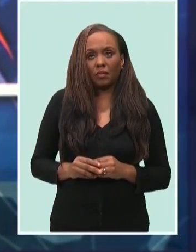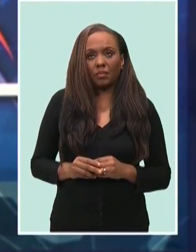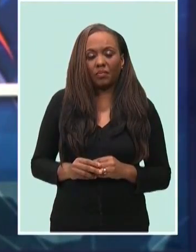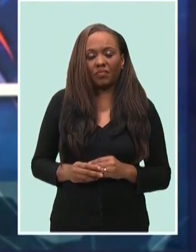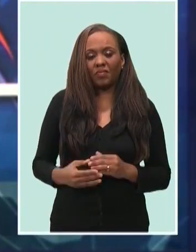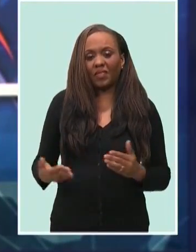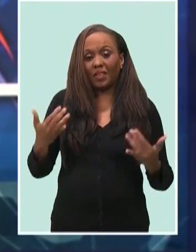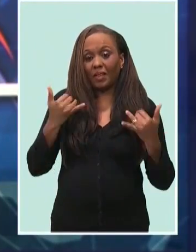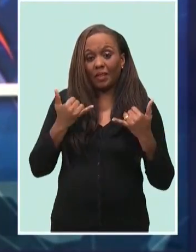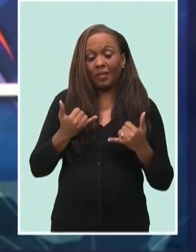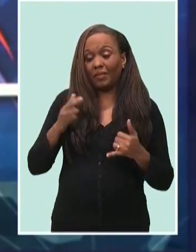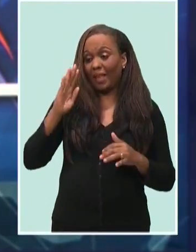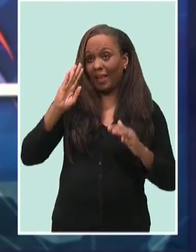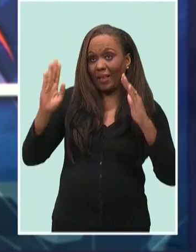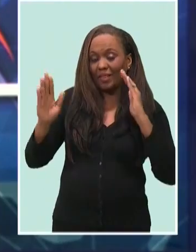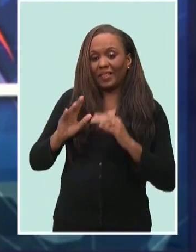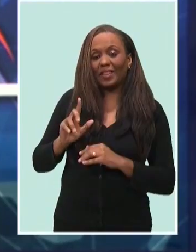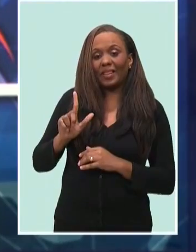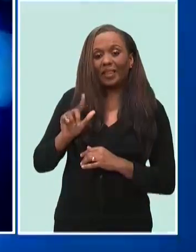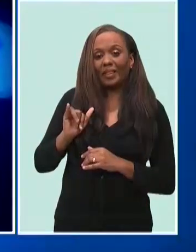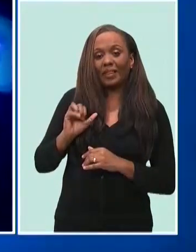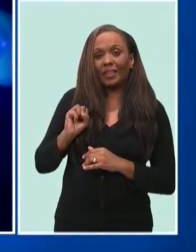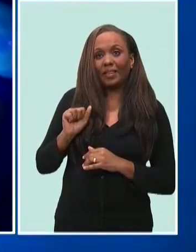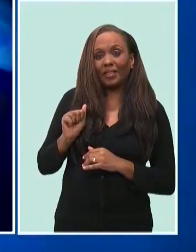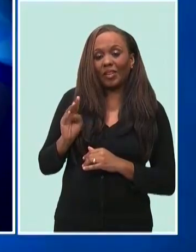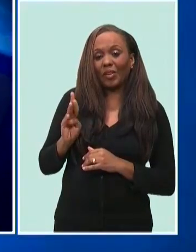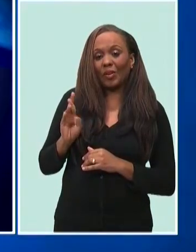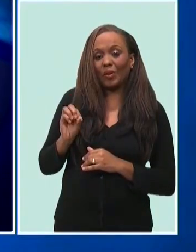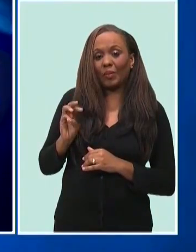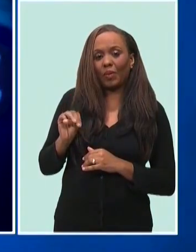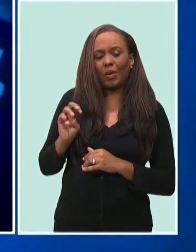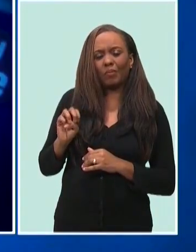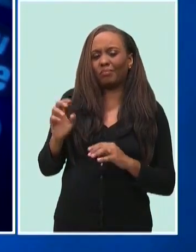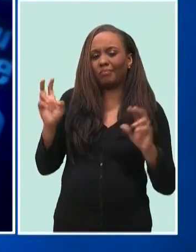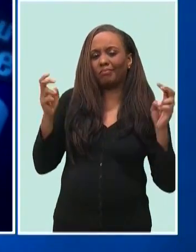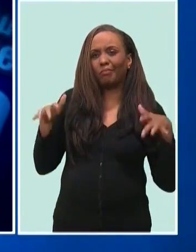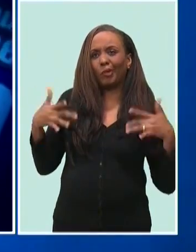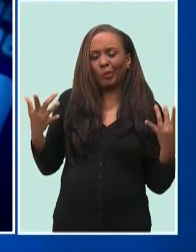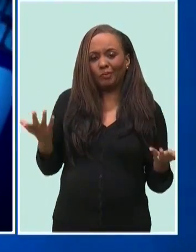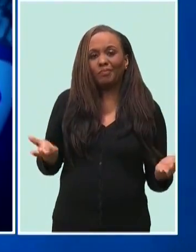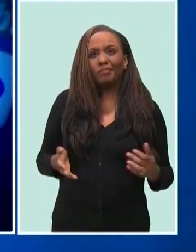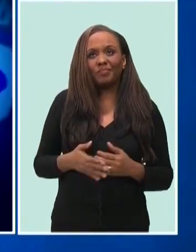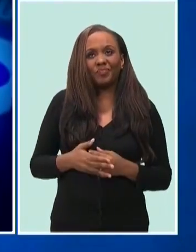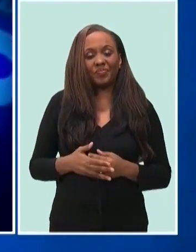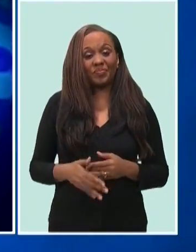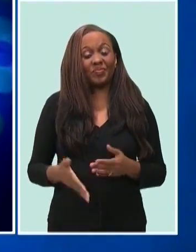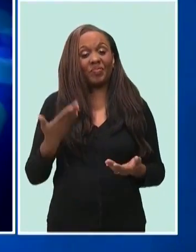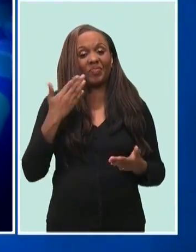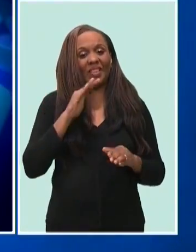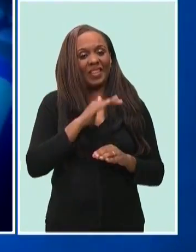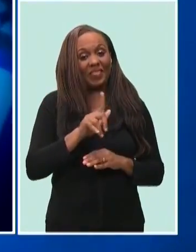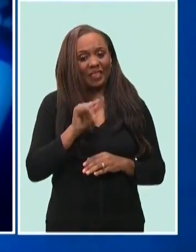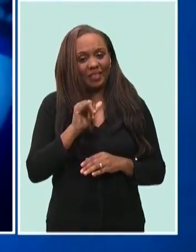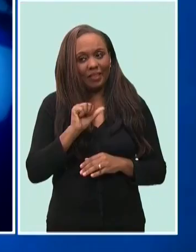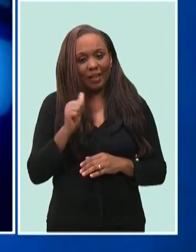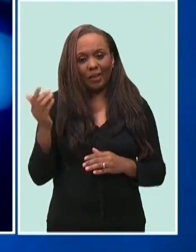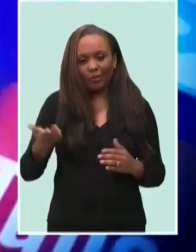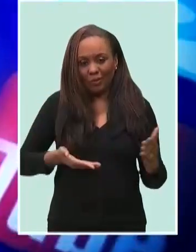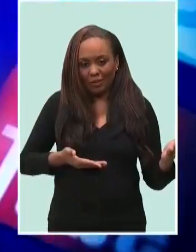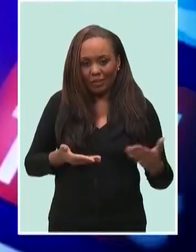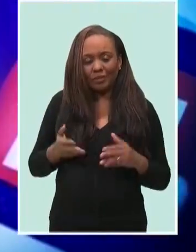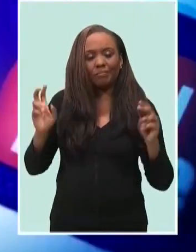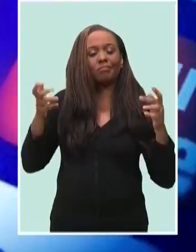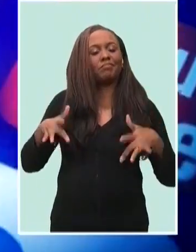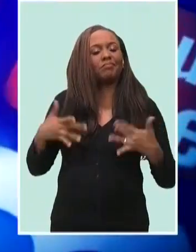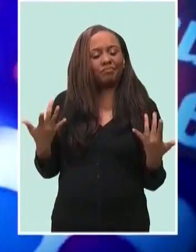And we say hello now to Lisa Broom in our social media corner to tell us what is trending. Good evening, Lisa. Good evening, Lisa, and welcome to